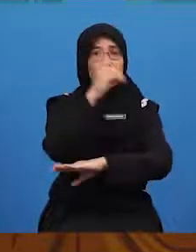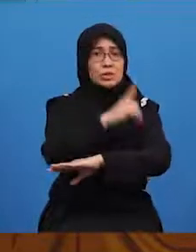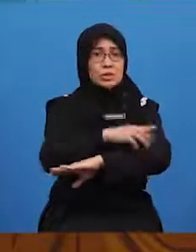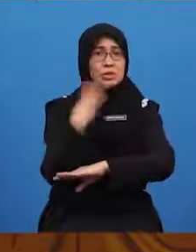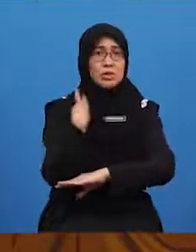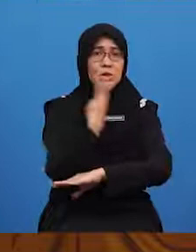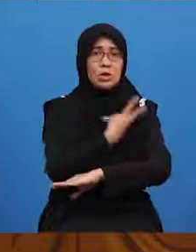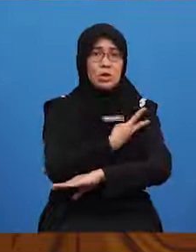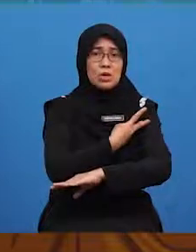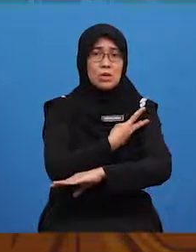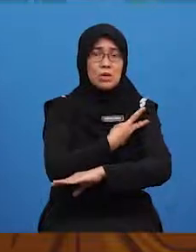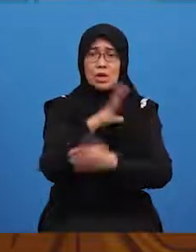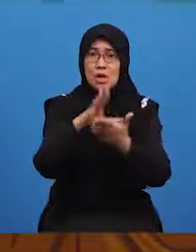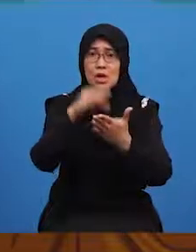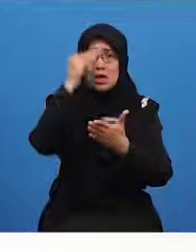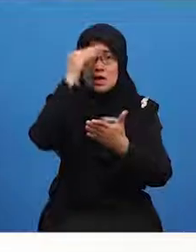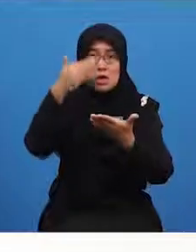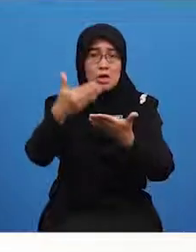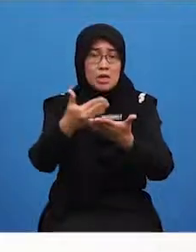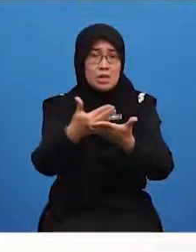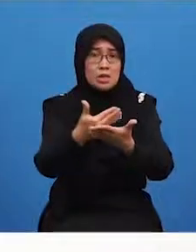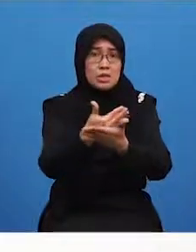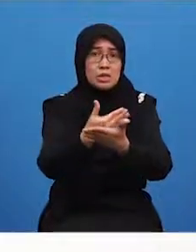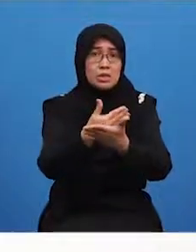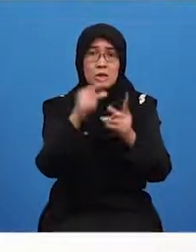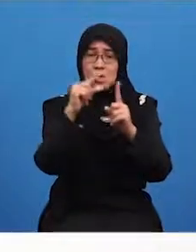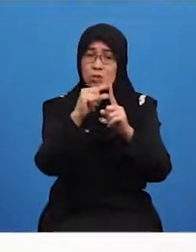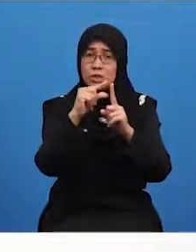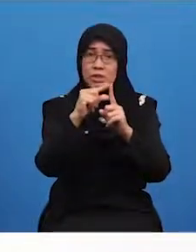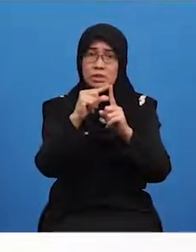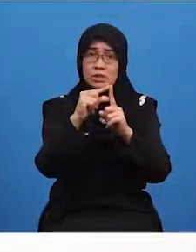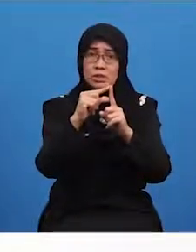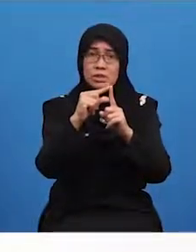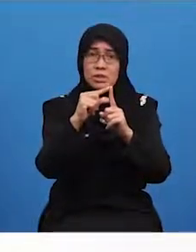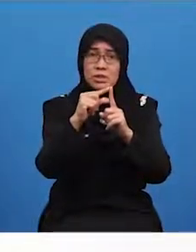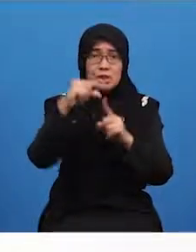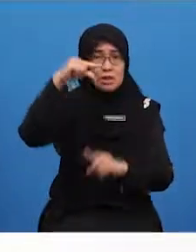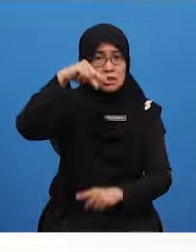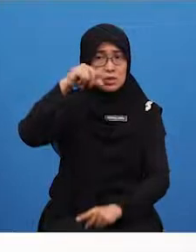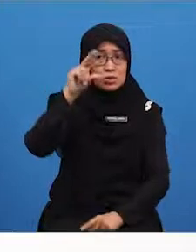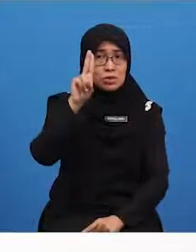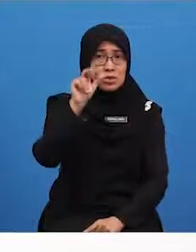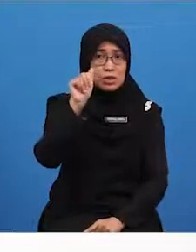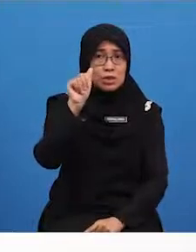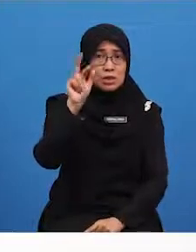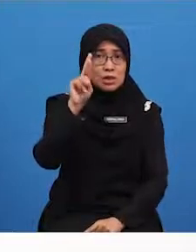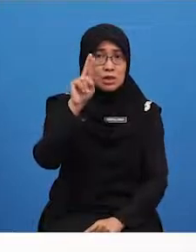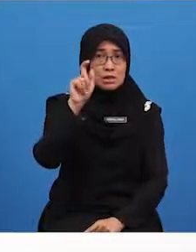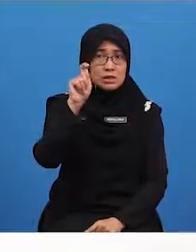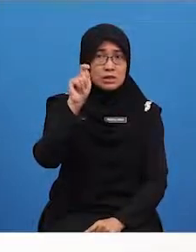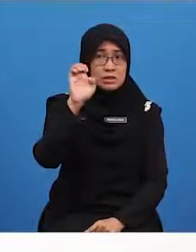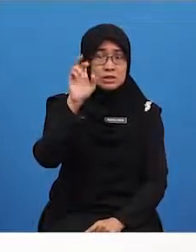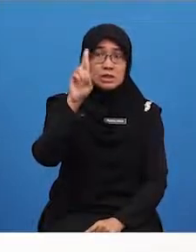2:30. Fantastic! Today we are going to learn a new word here. The new word